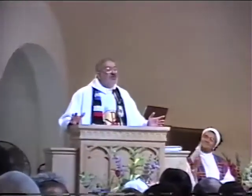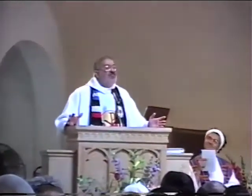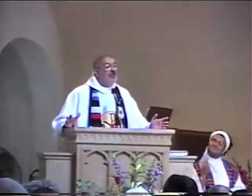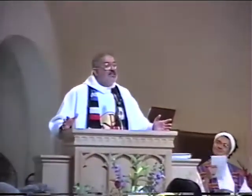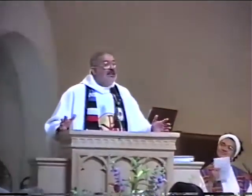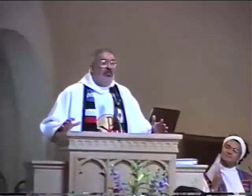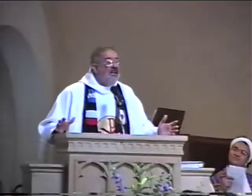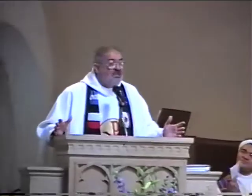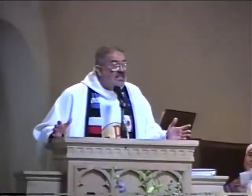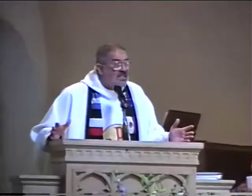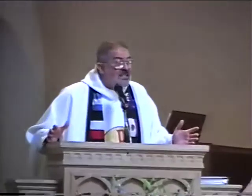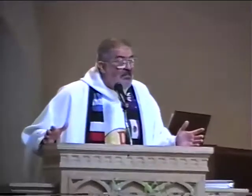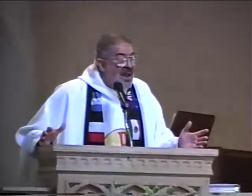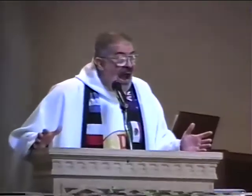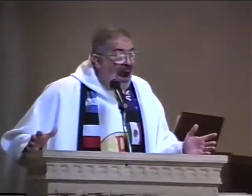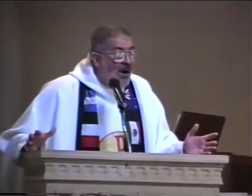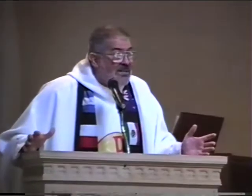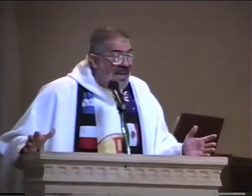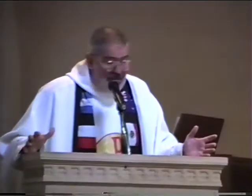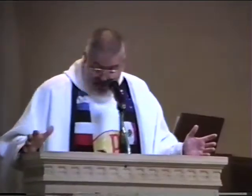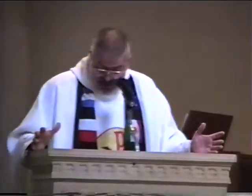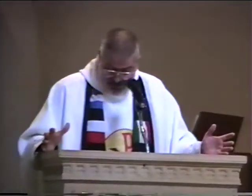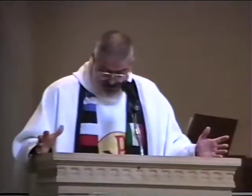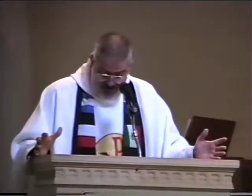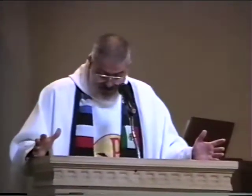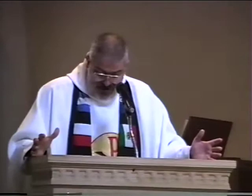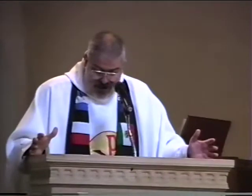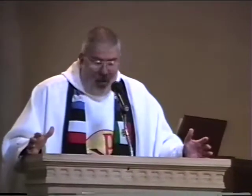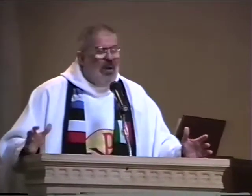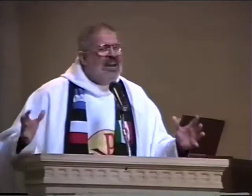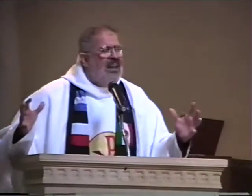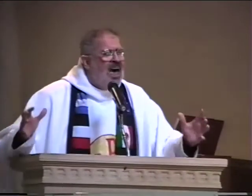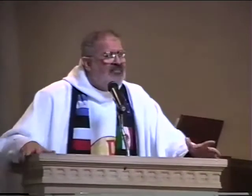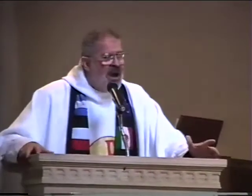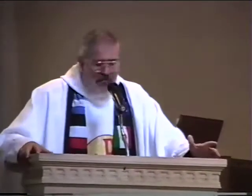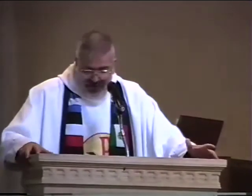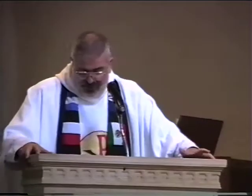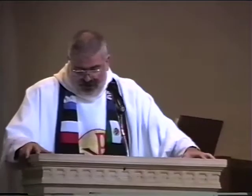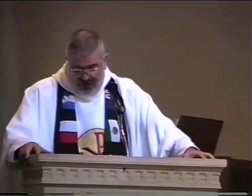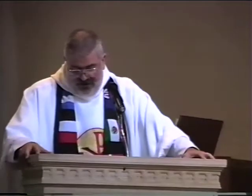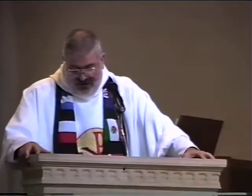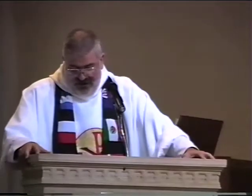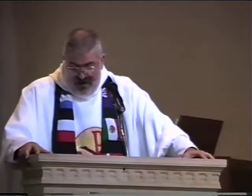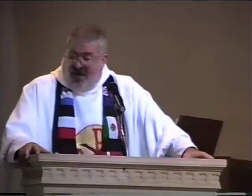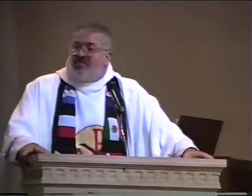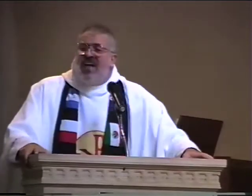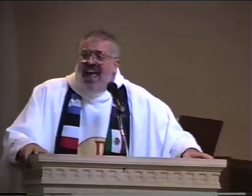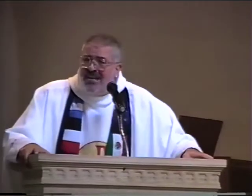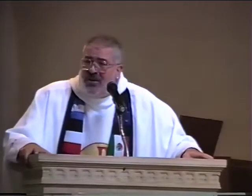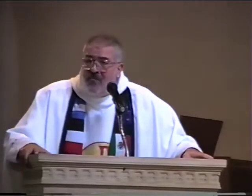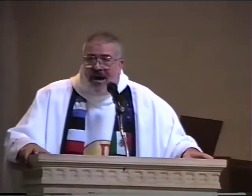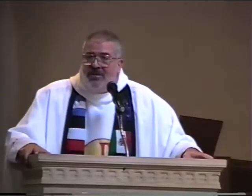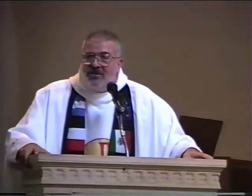Amen. When most folks didn't believe Jesus could be ours. Amen. We love you, Mother Church.